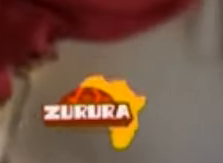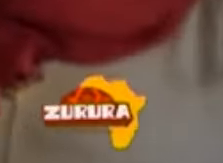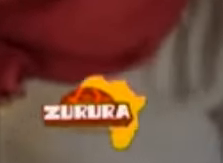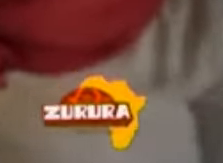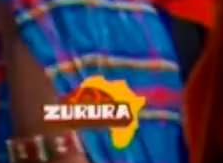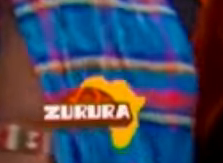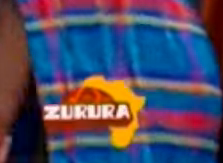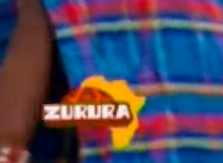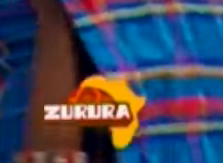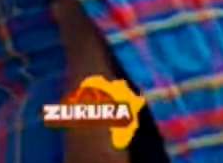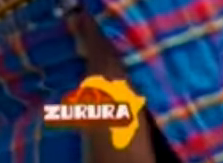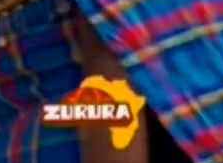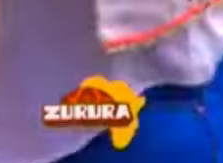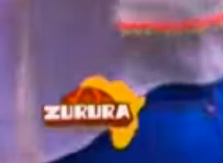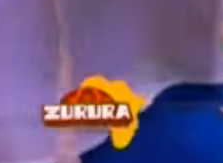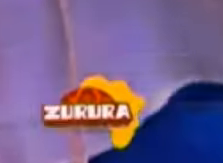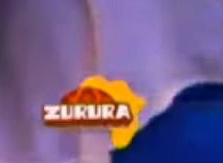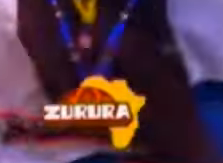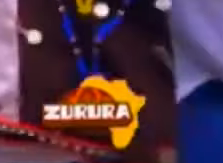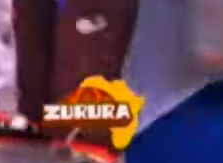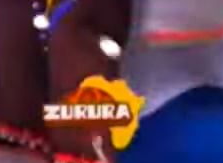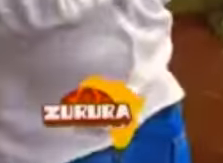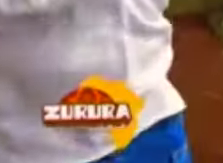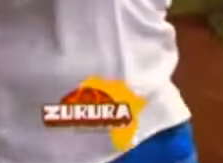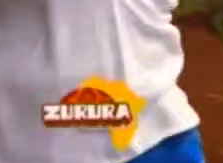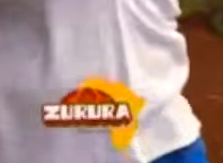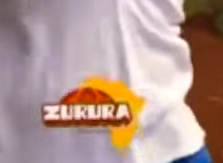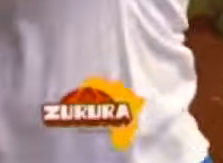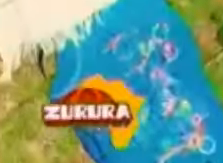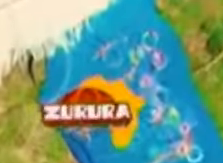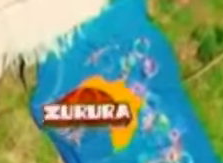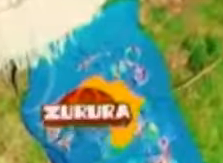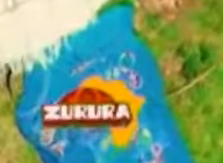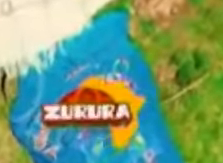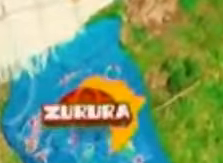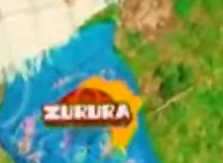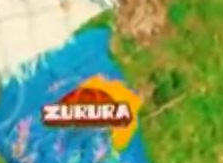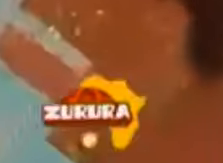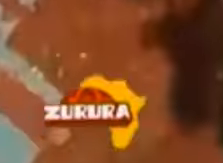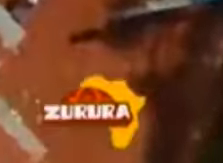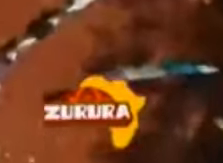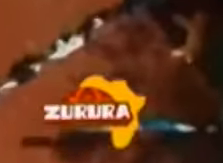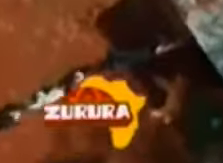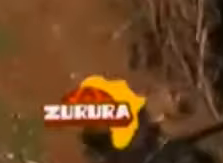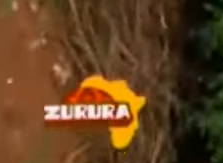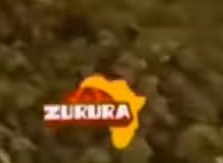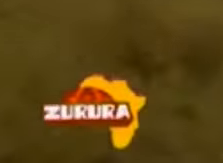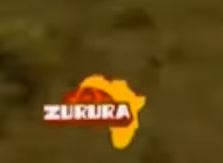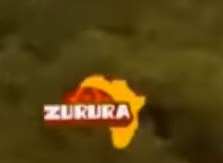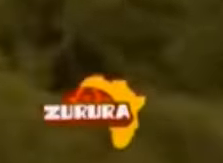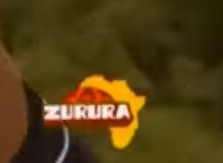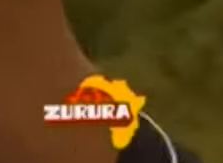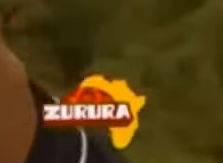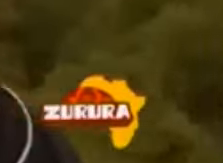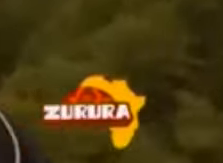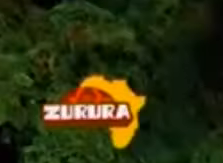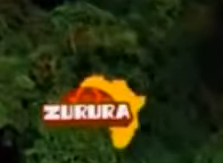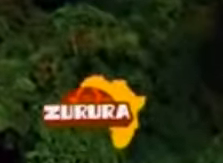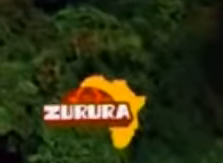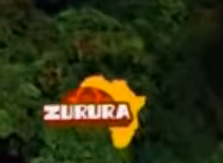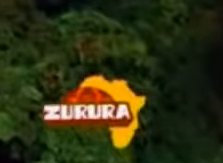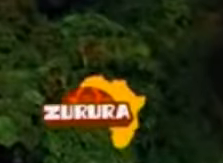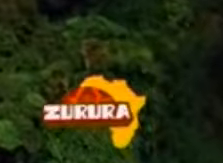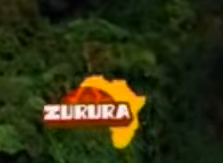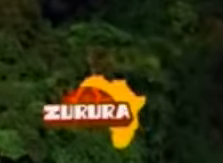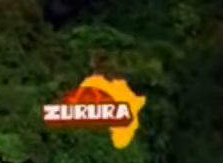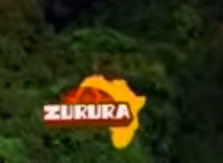Then it's off to visit one of East Africa's most beautiful tribes who show us a thing or two about looking good. Then buckle up, lean back,